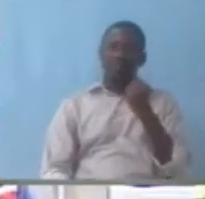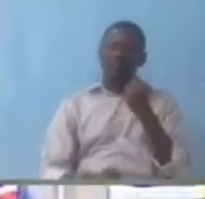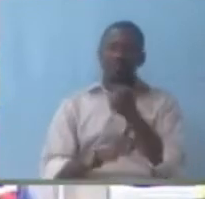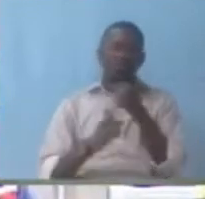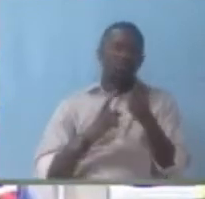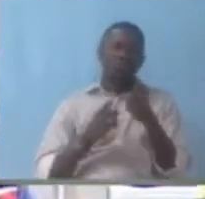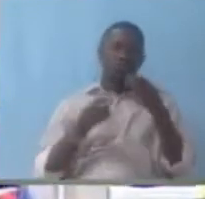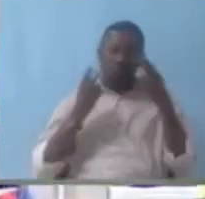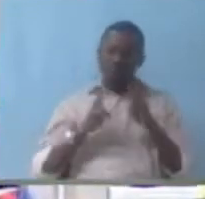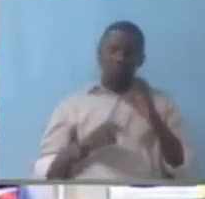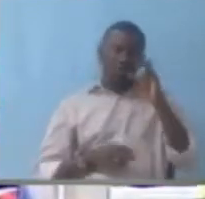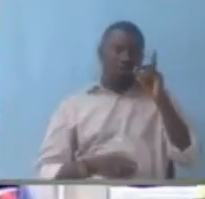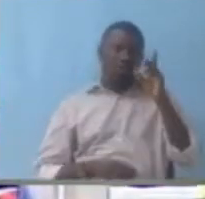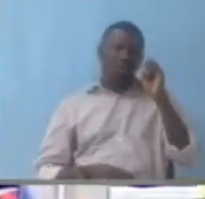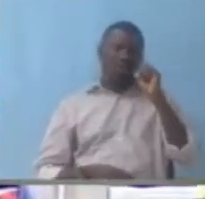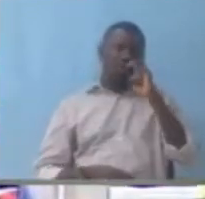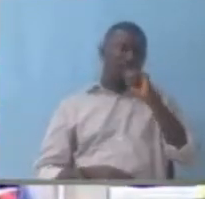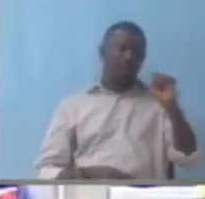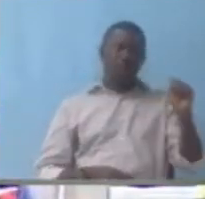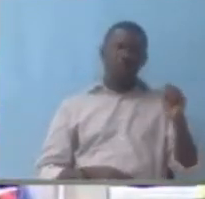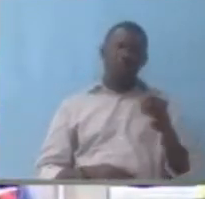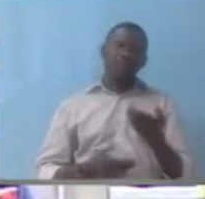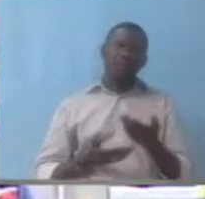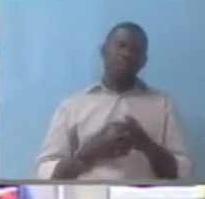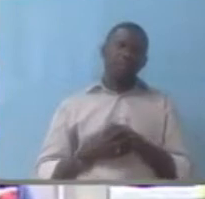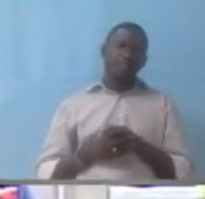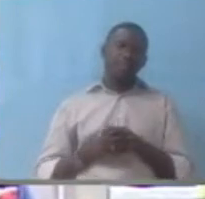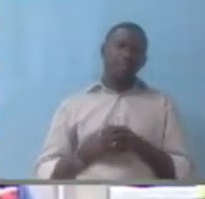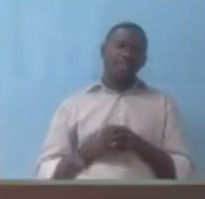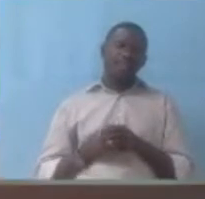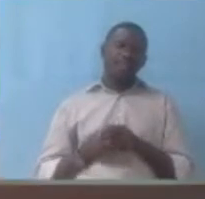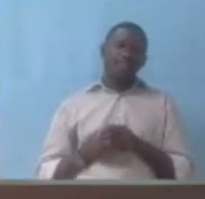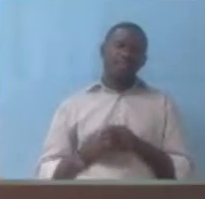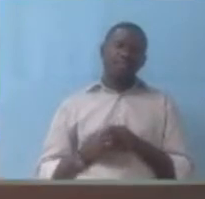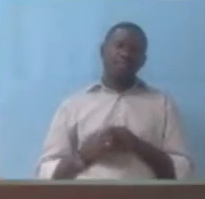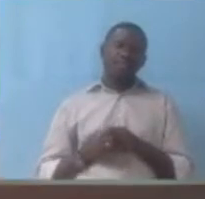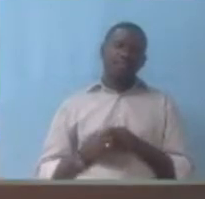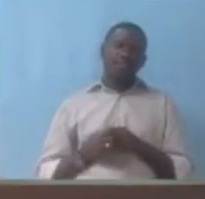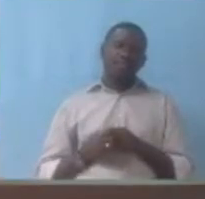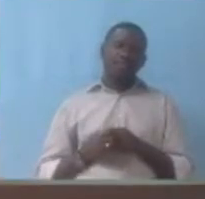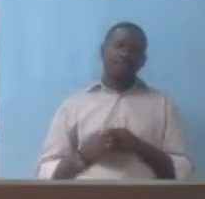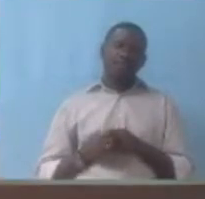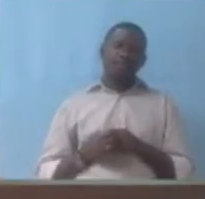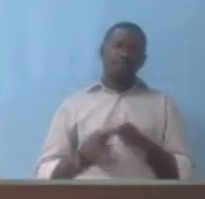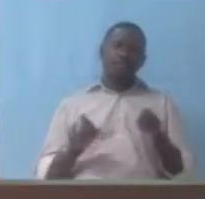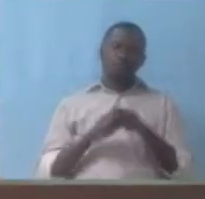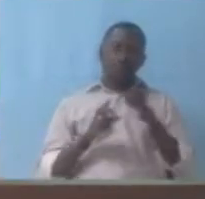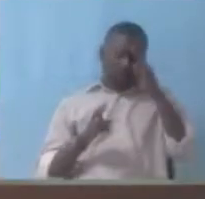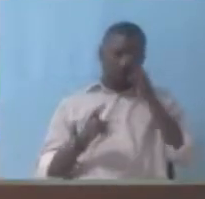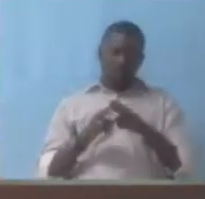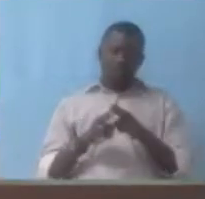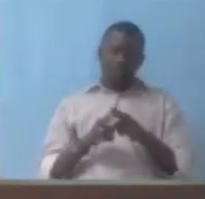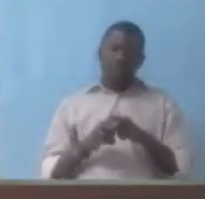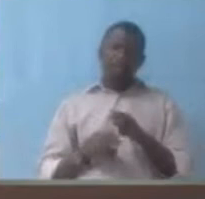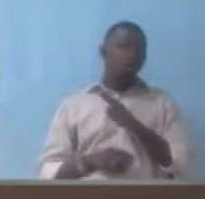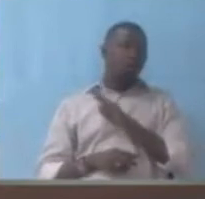mine wotina katu ya murundi ko mala ko min kuol min be katano. Learned counsel, with respect, no